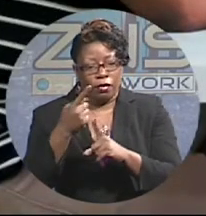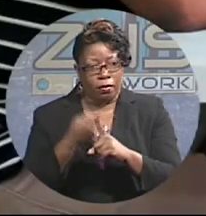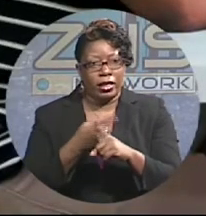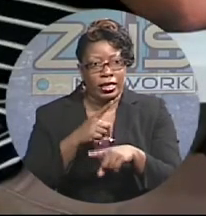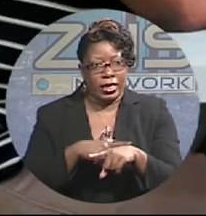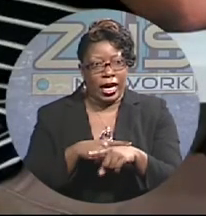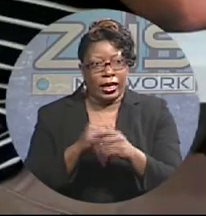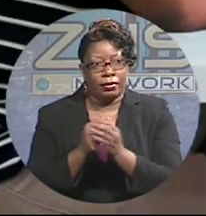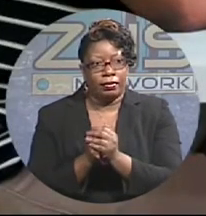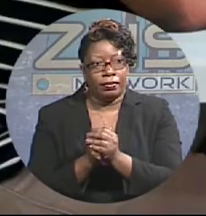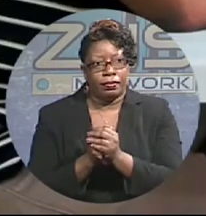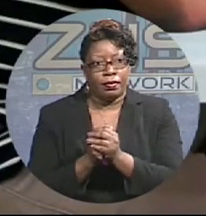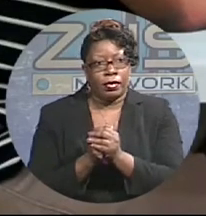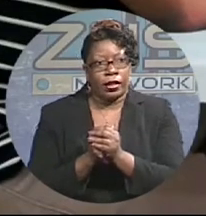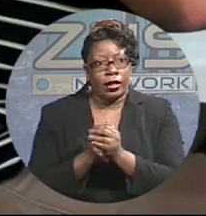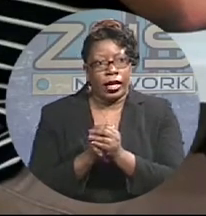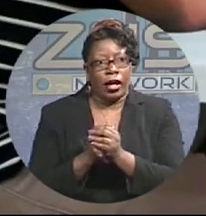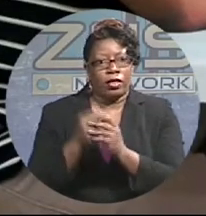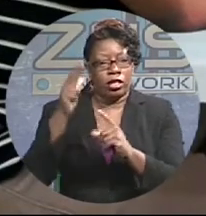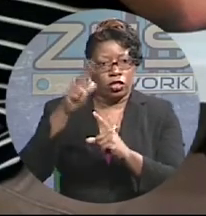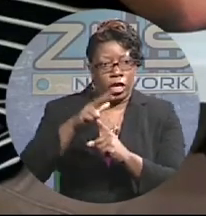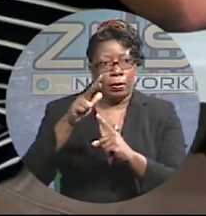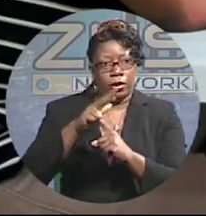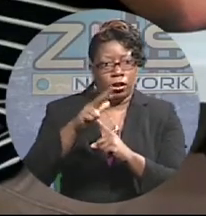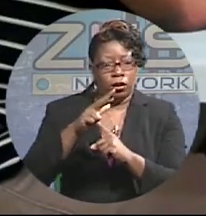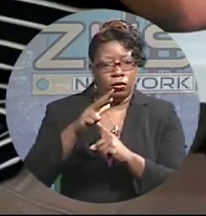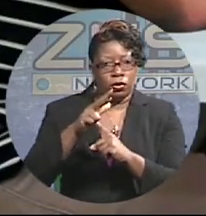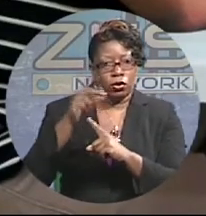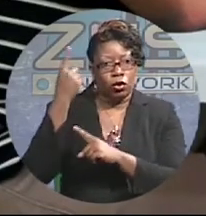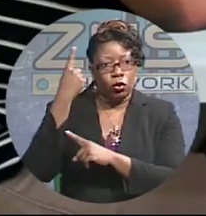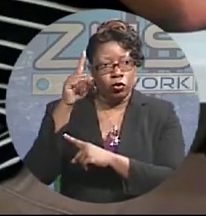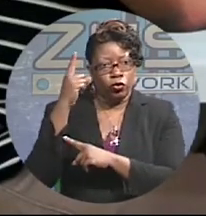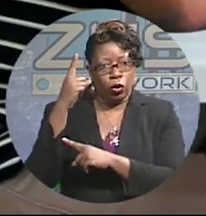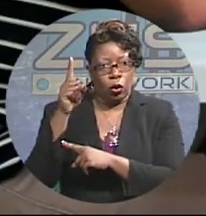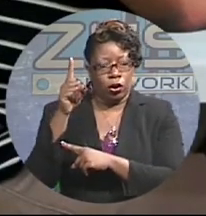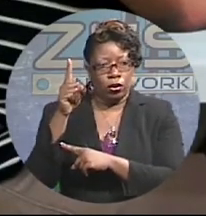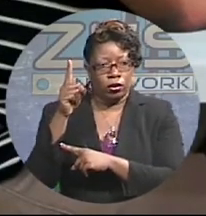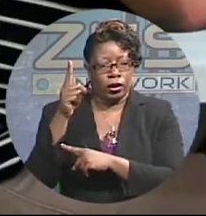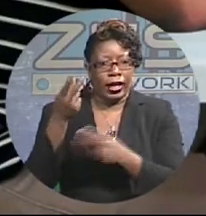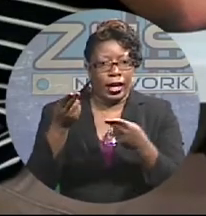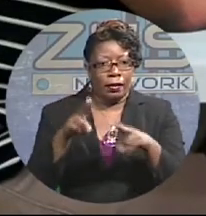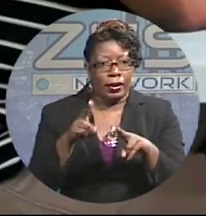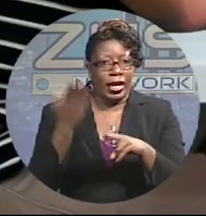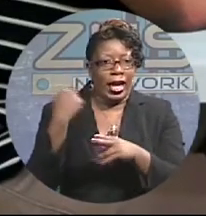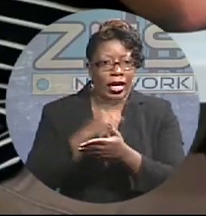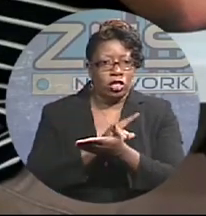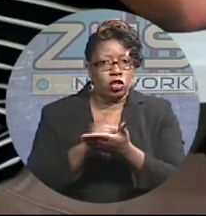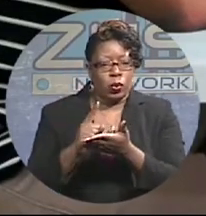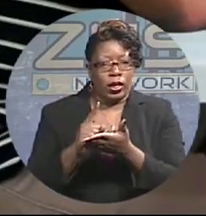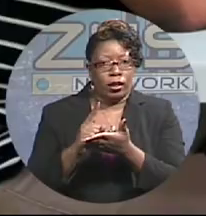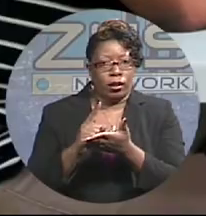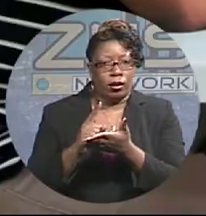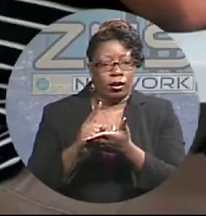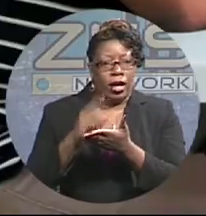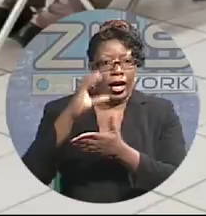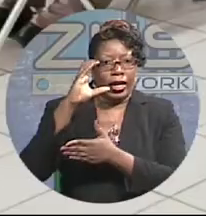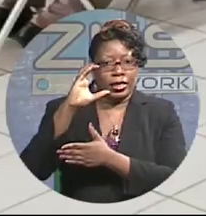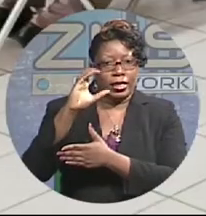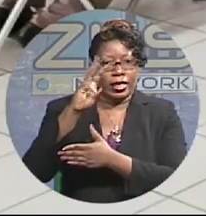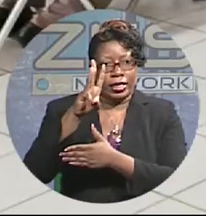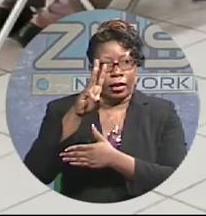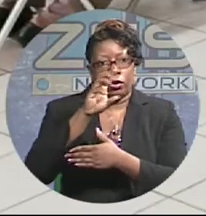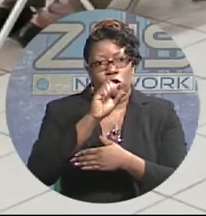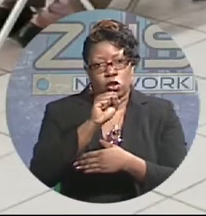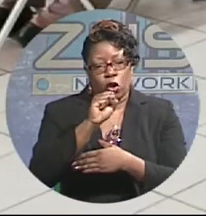chess champion, won the 2013 edition of the Bahamas Blitz Championship, held last weekend at the C.W. Sawyer Primary School Auditorium.